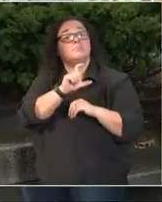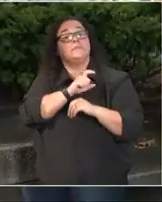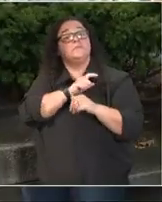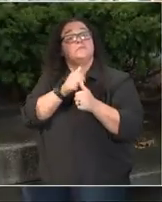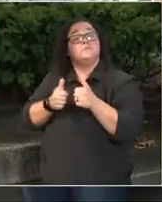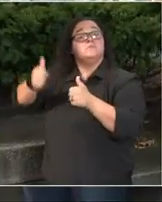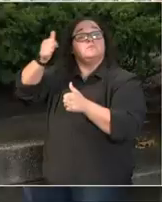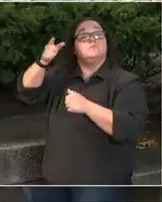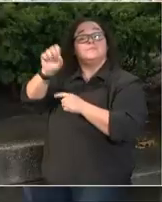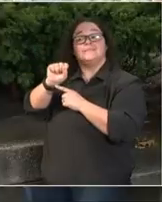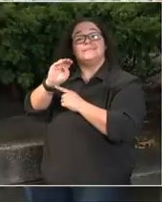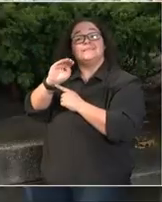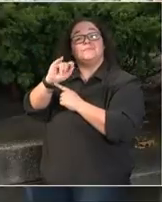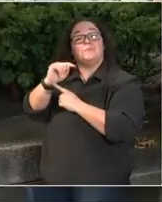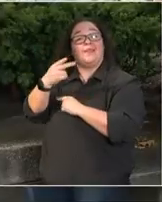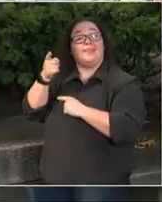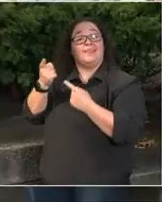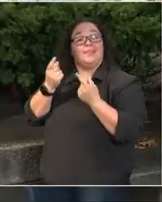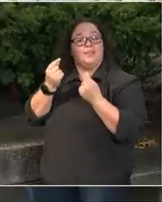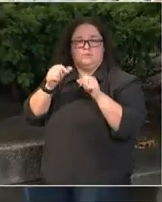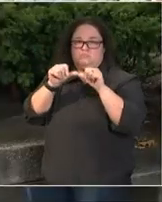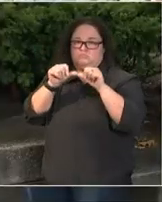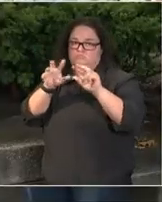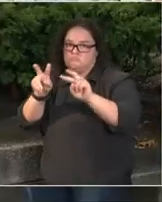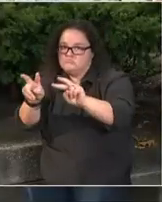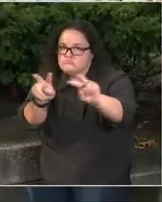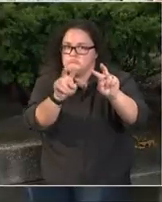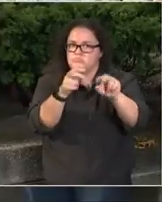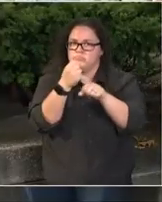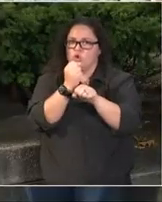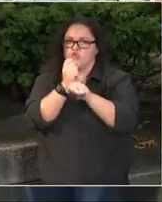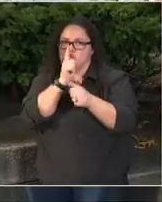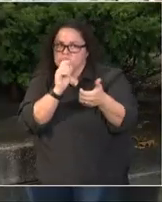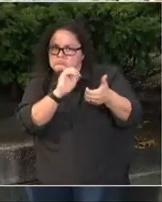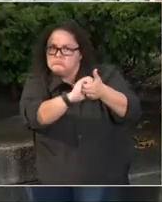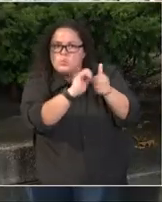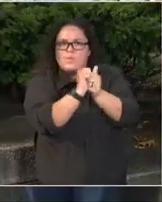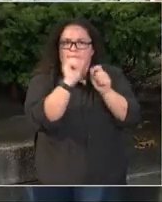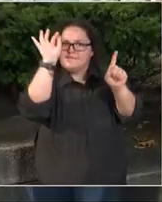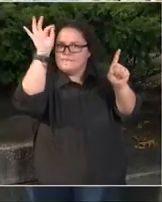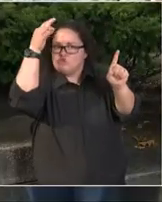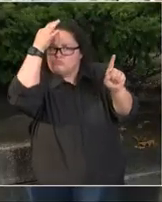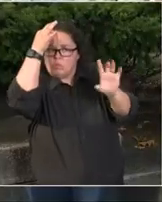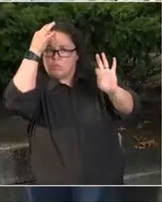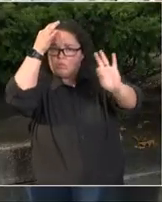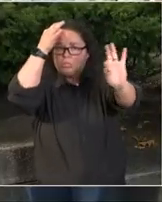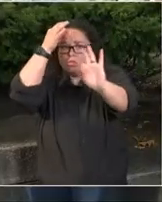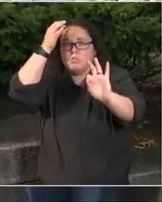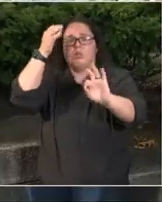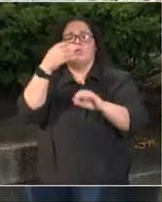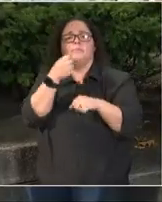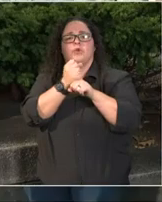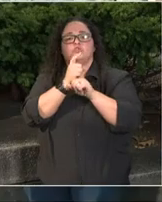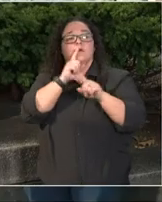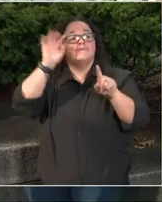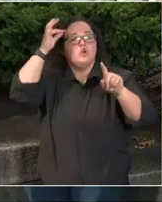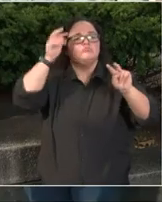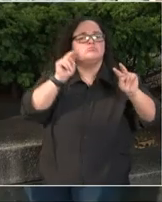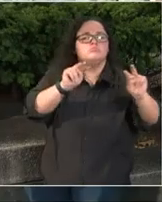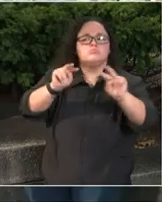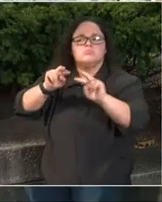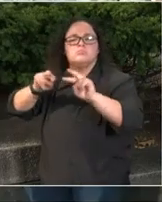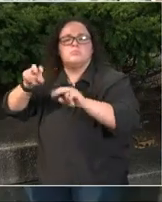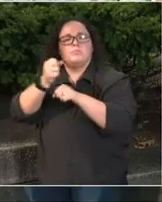if we have and while we have federal officers, that they are being used strategically. And